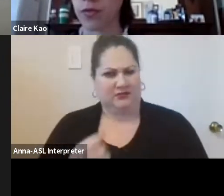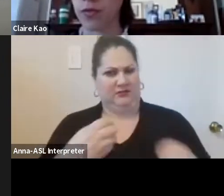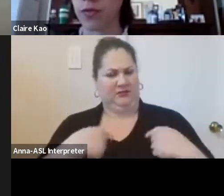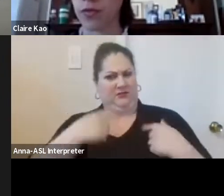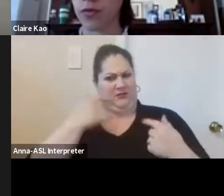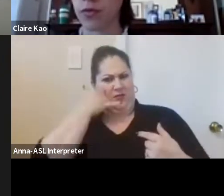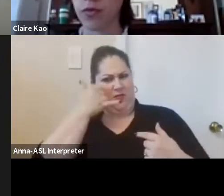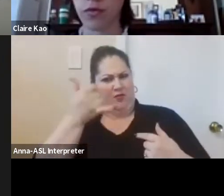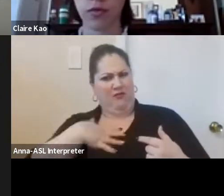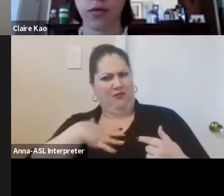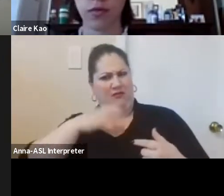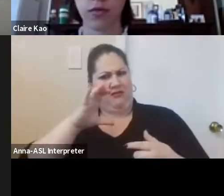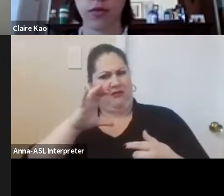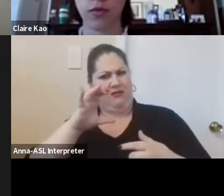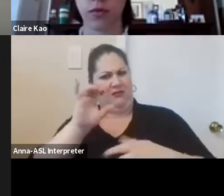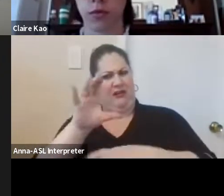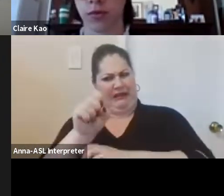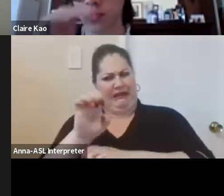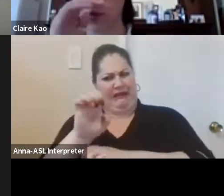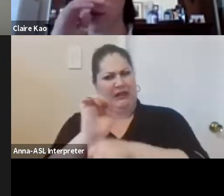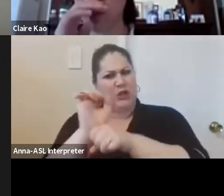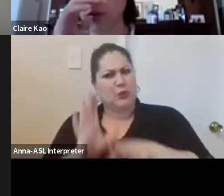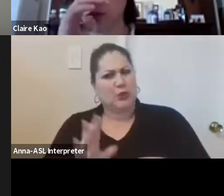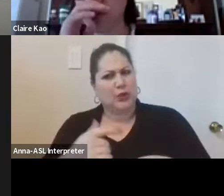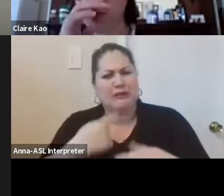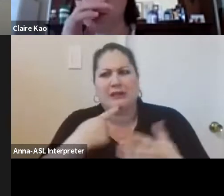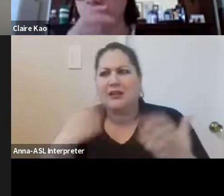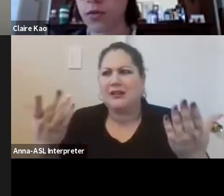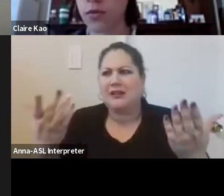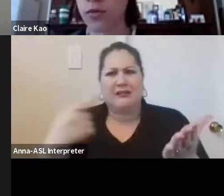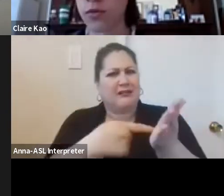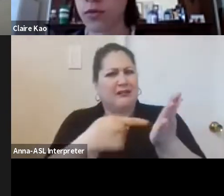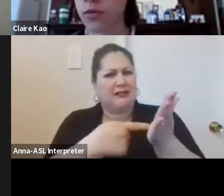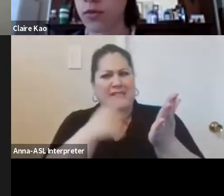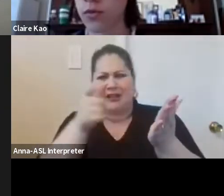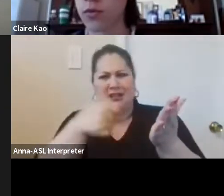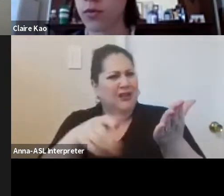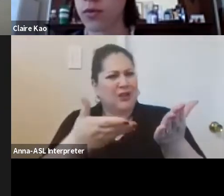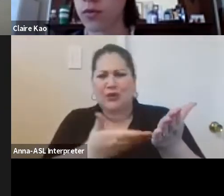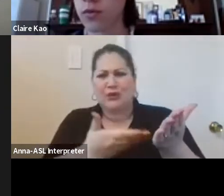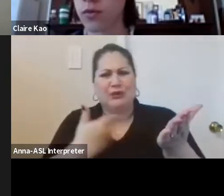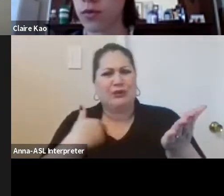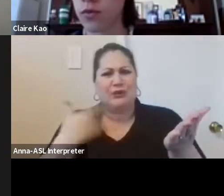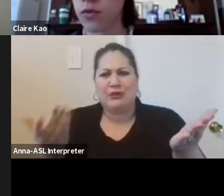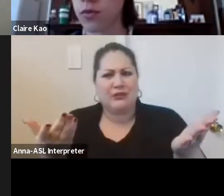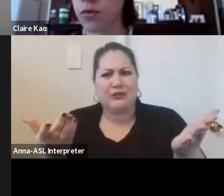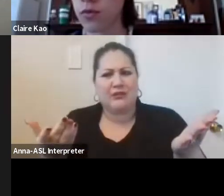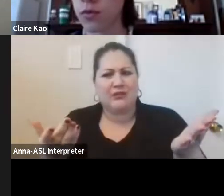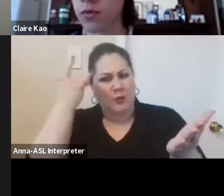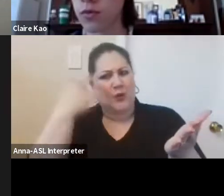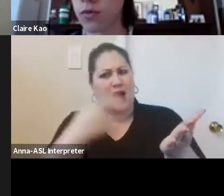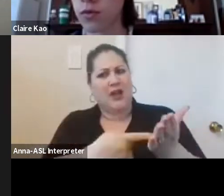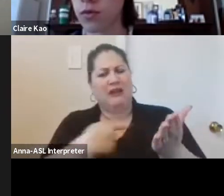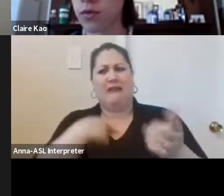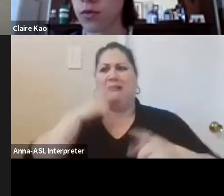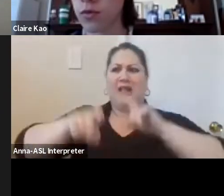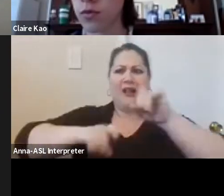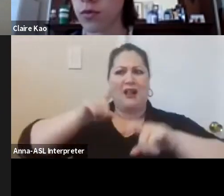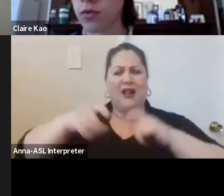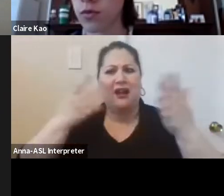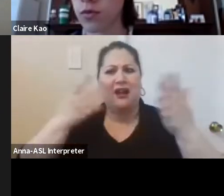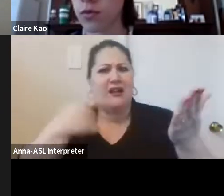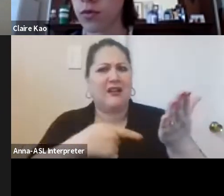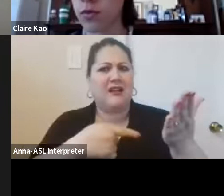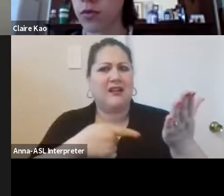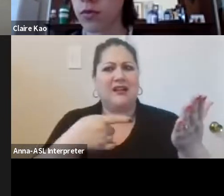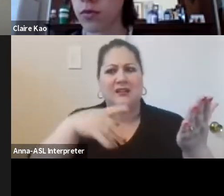happen after this? I had so many questions and I was so afraid. And when I reached out to him, he told me that he could not